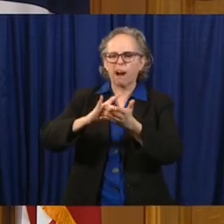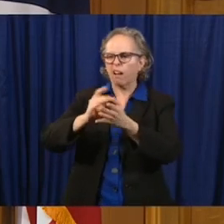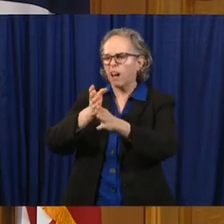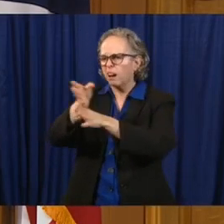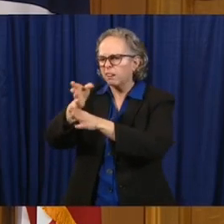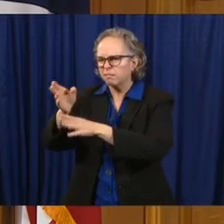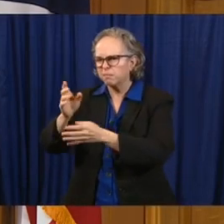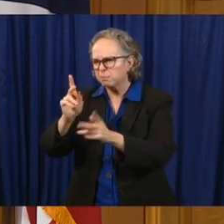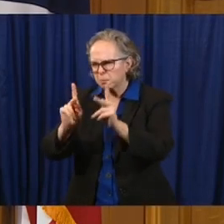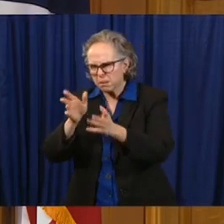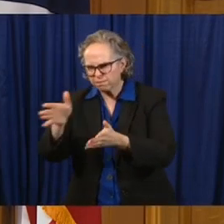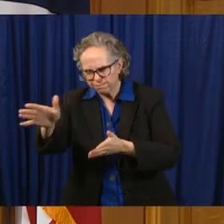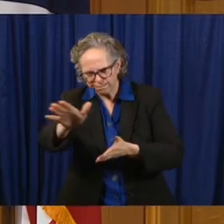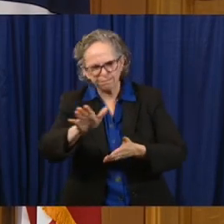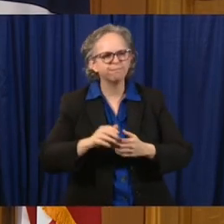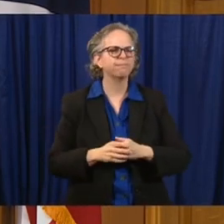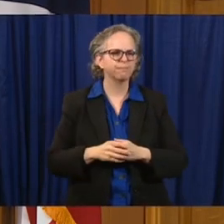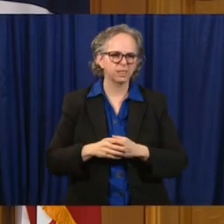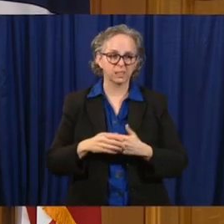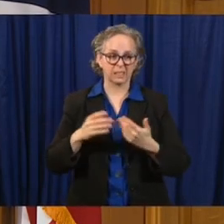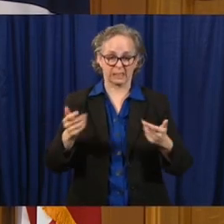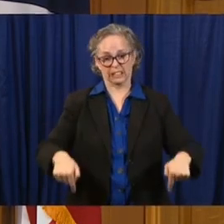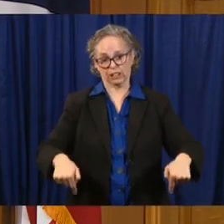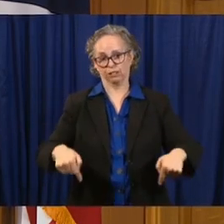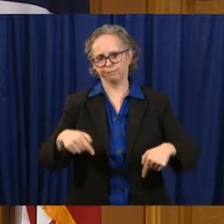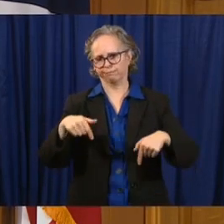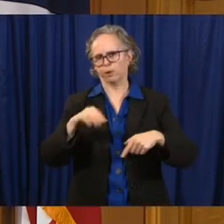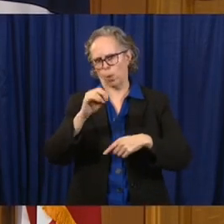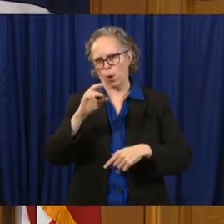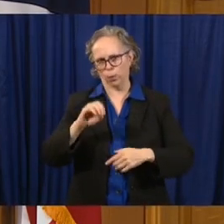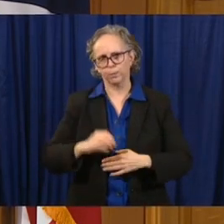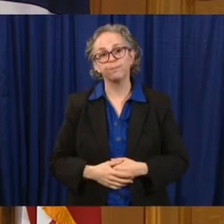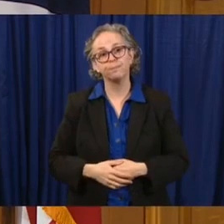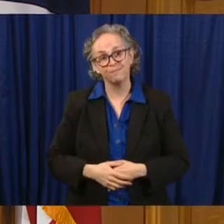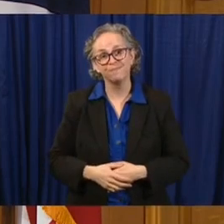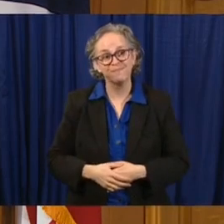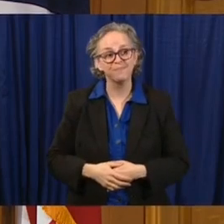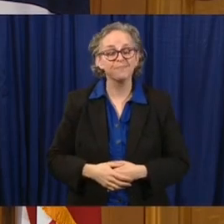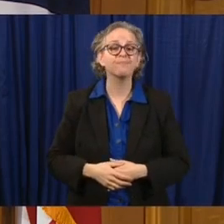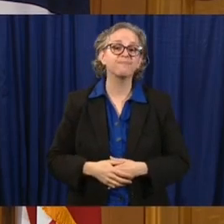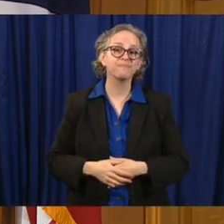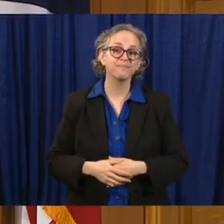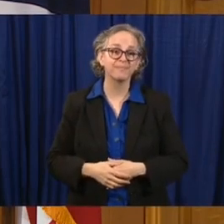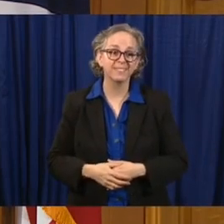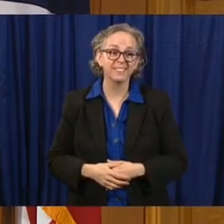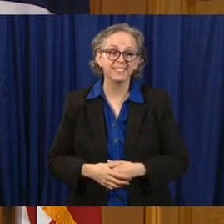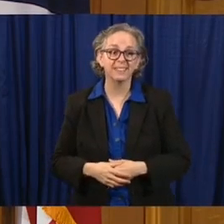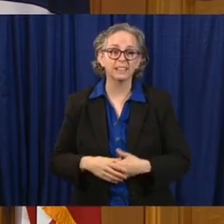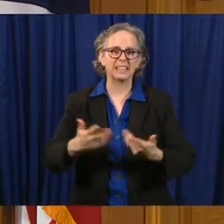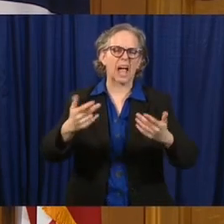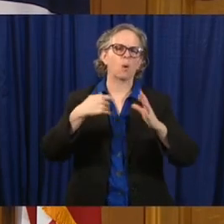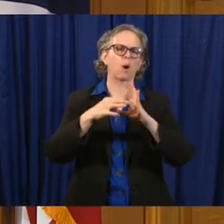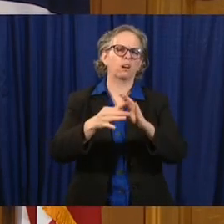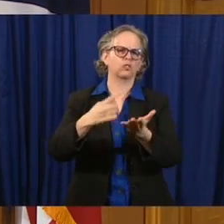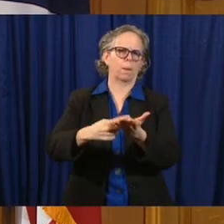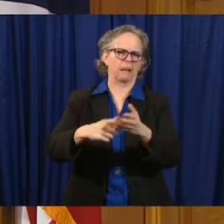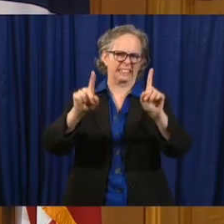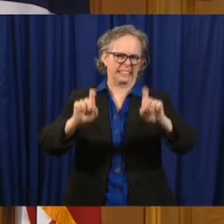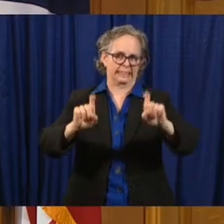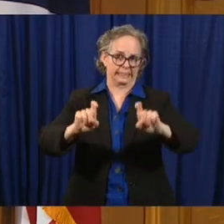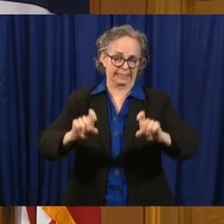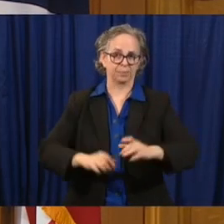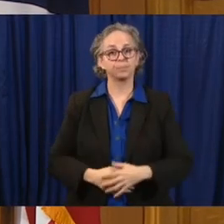people of the state. I want to talk a little bit about testing in regard to the